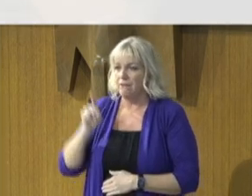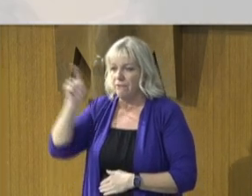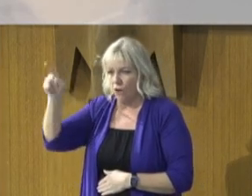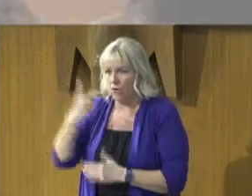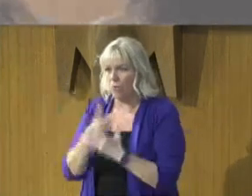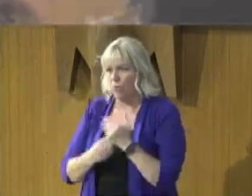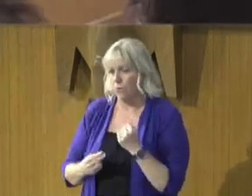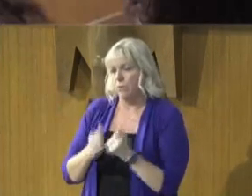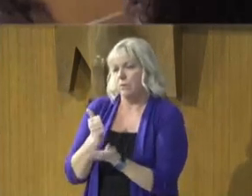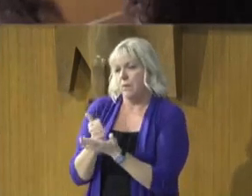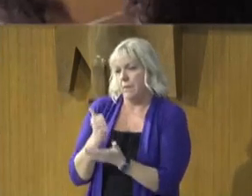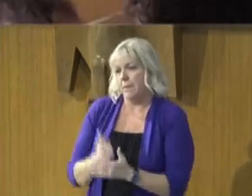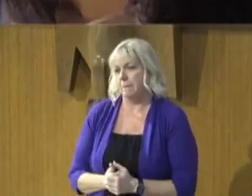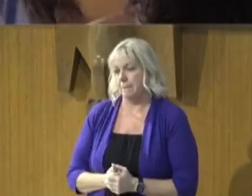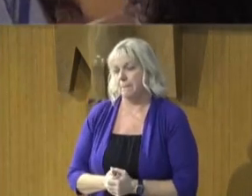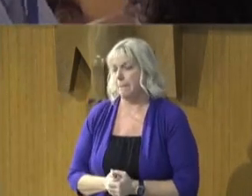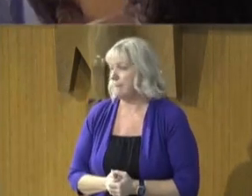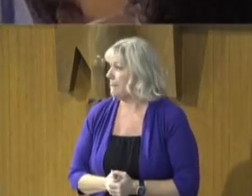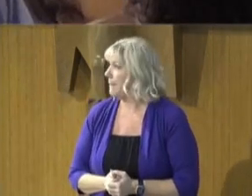Amen.